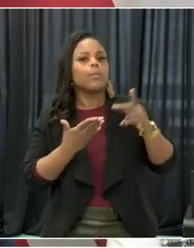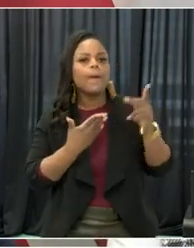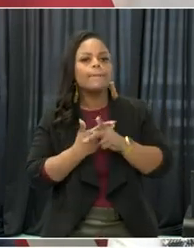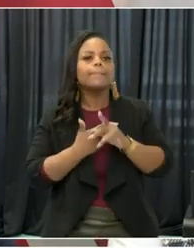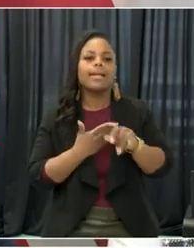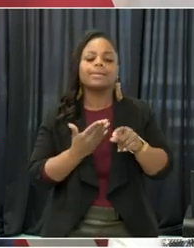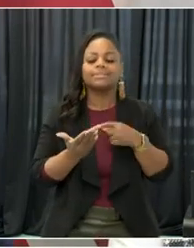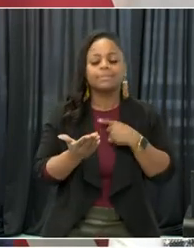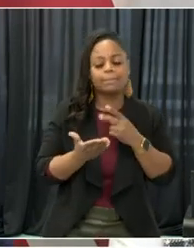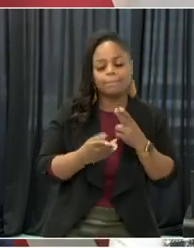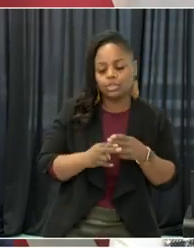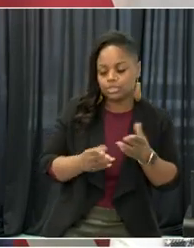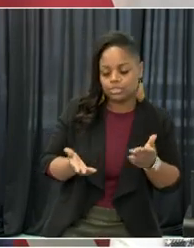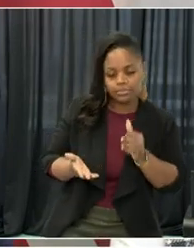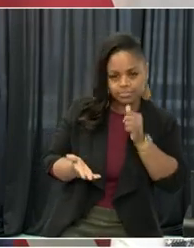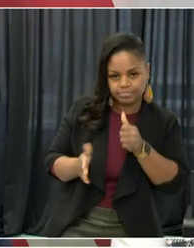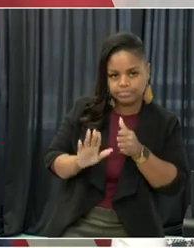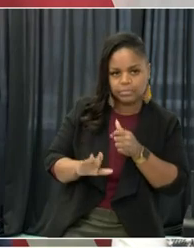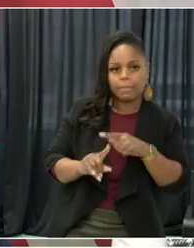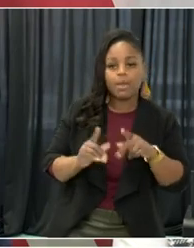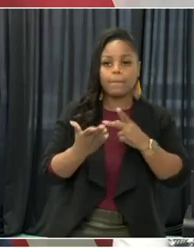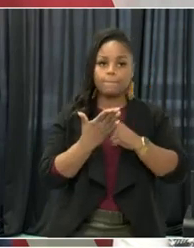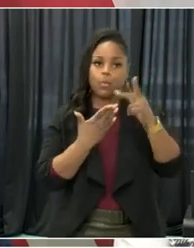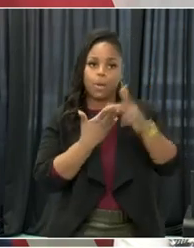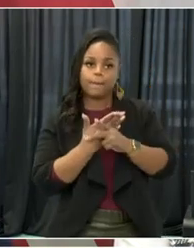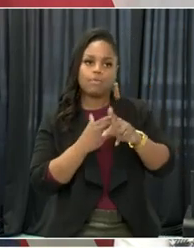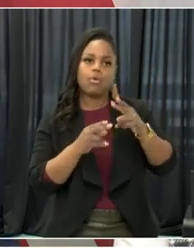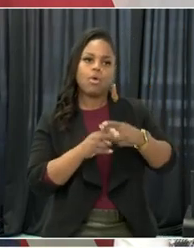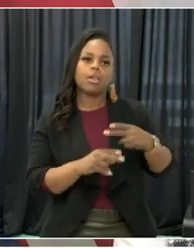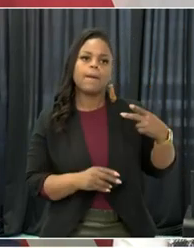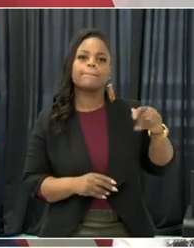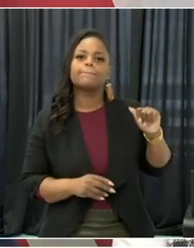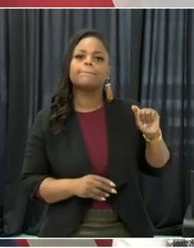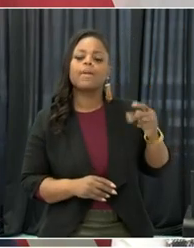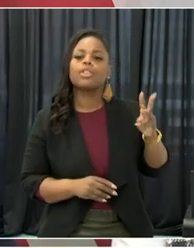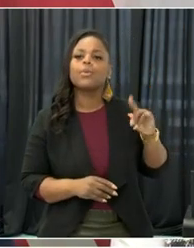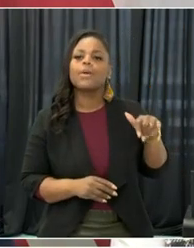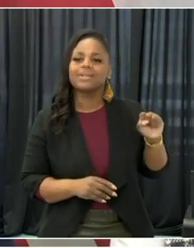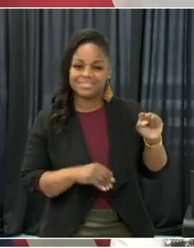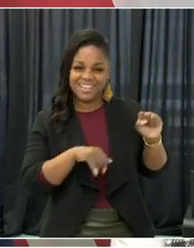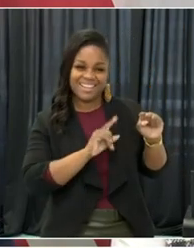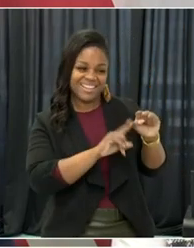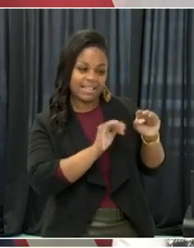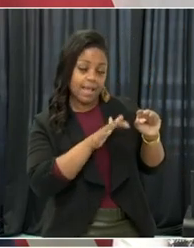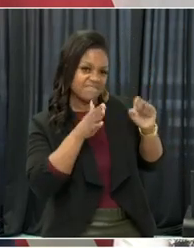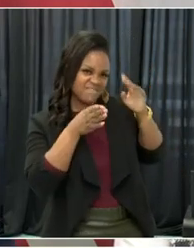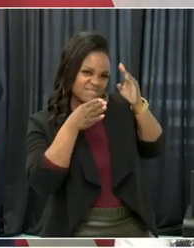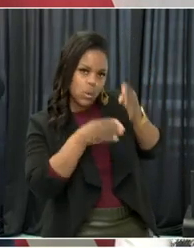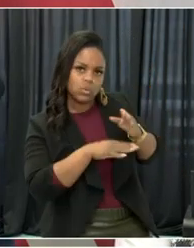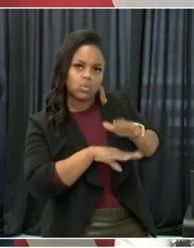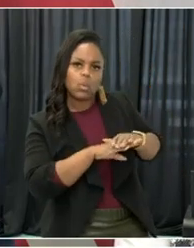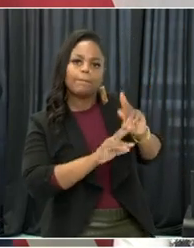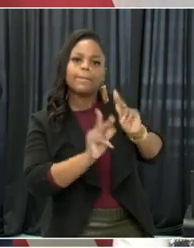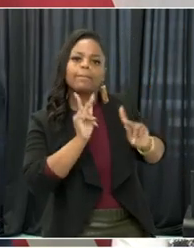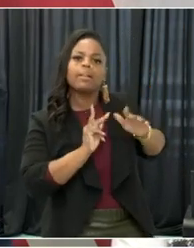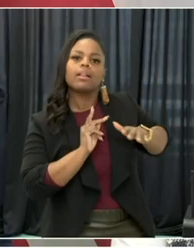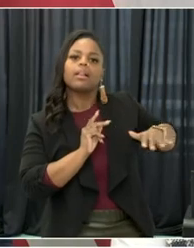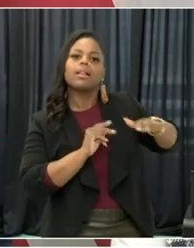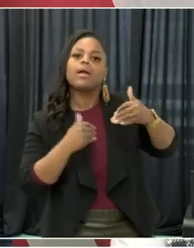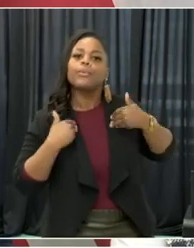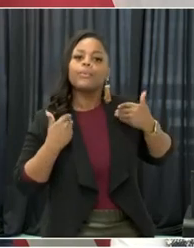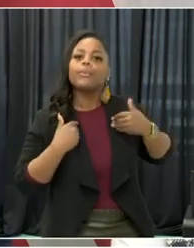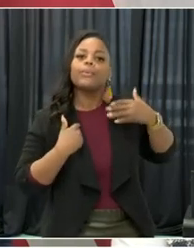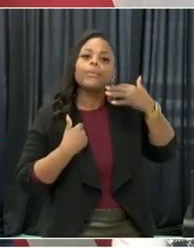but we have a program called Pathways that is focused on disconnected people, not just juveniles,